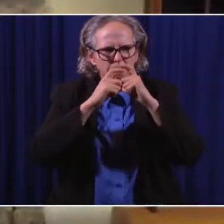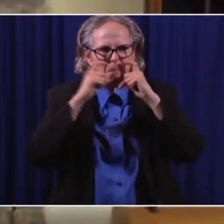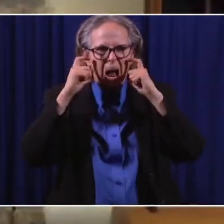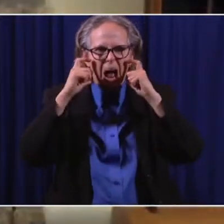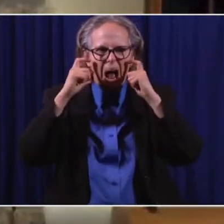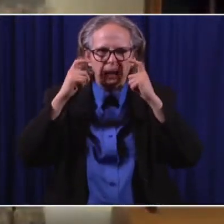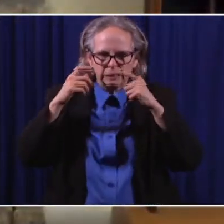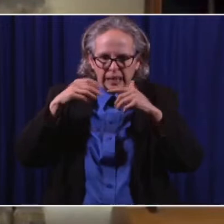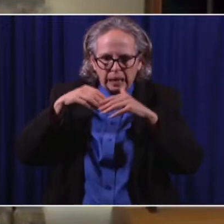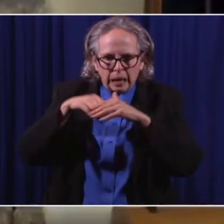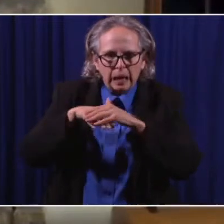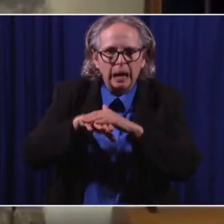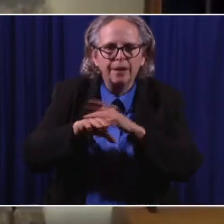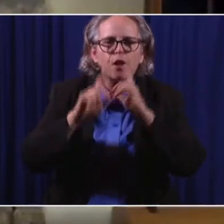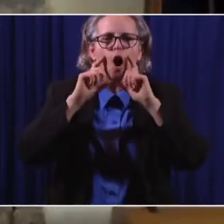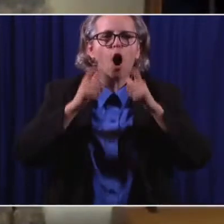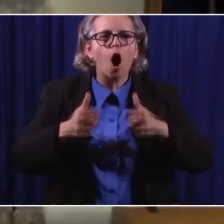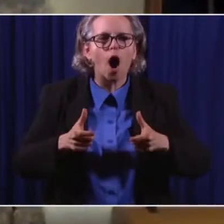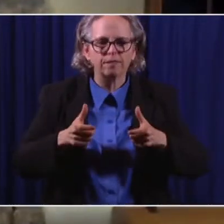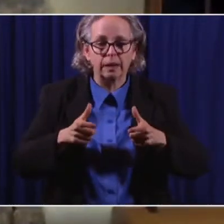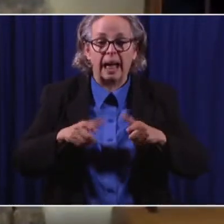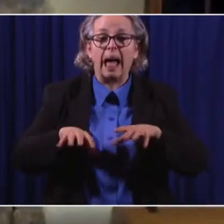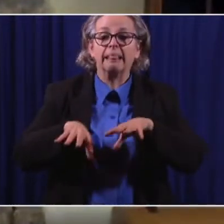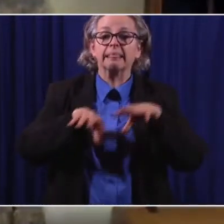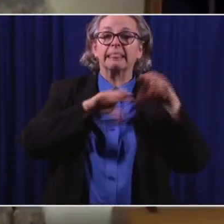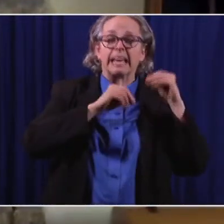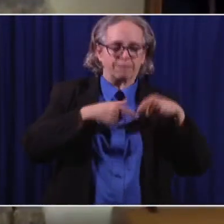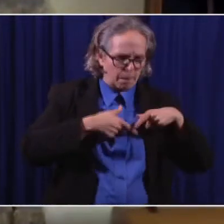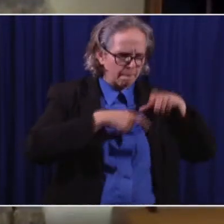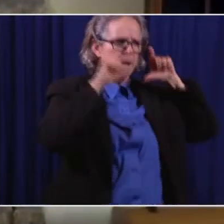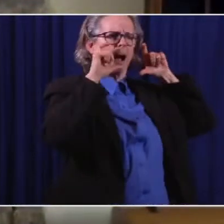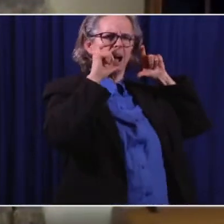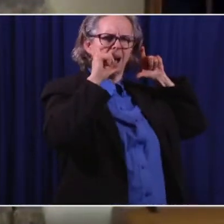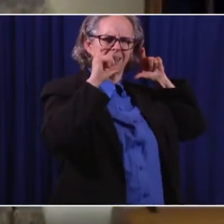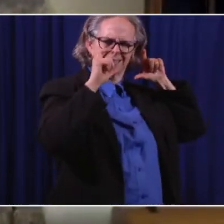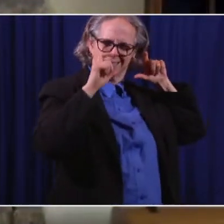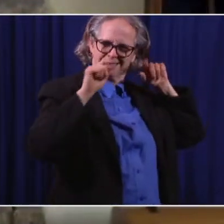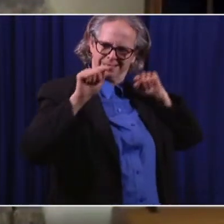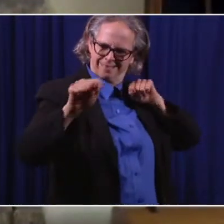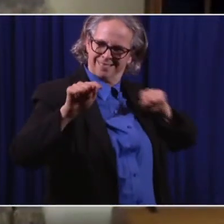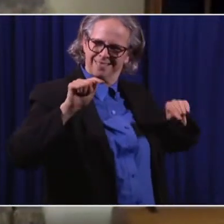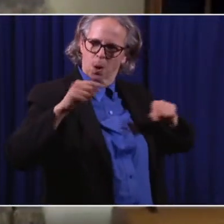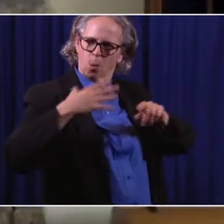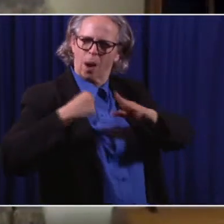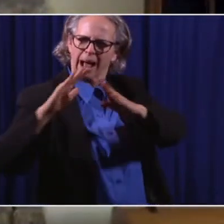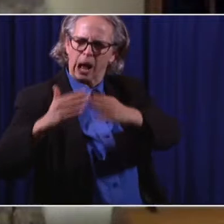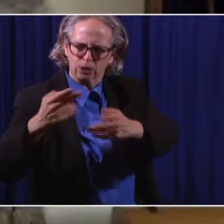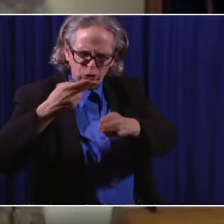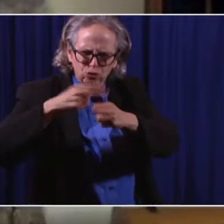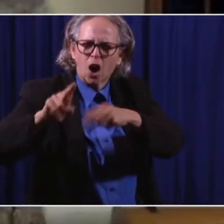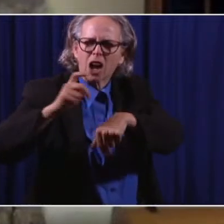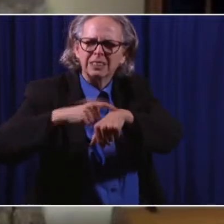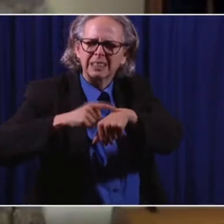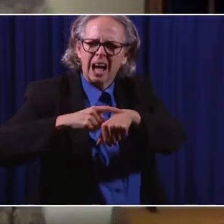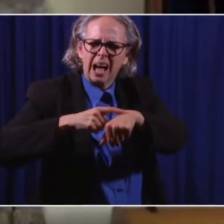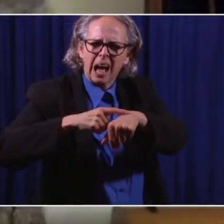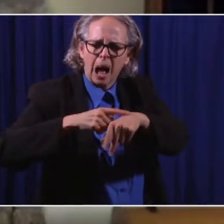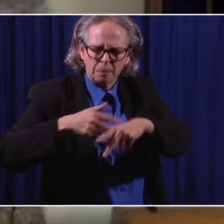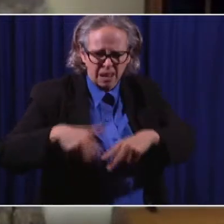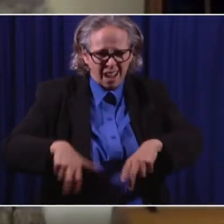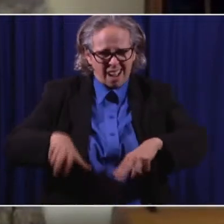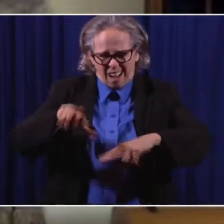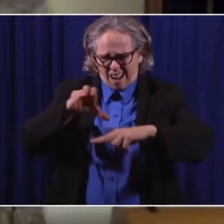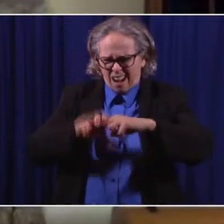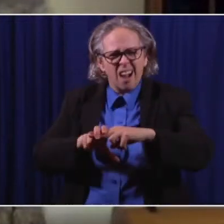on. And so his story, I just think, is a compelling story. The whole idea that our